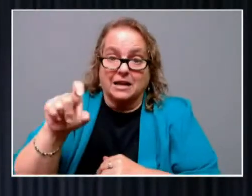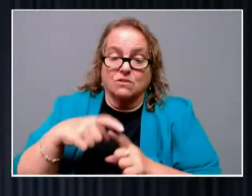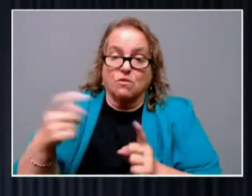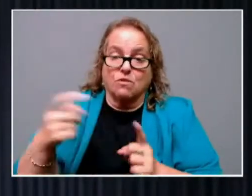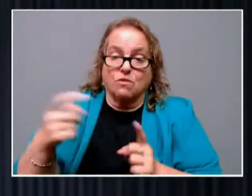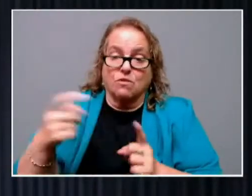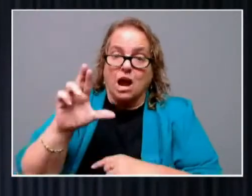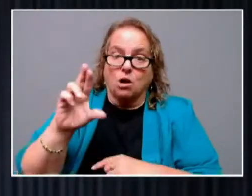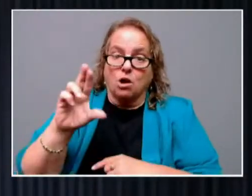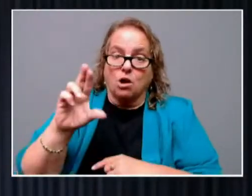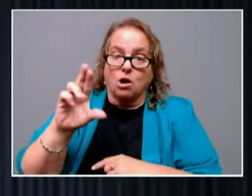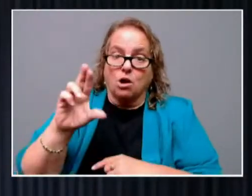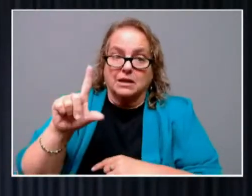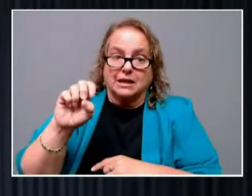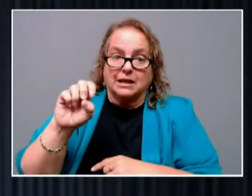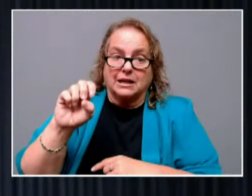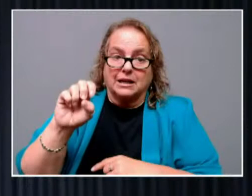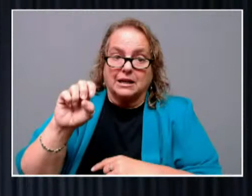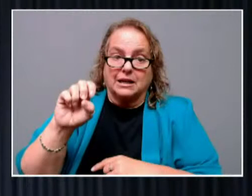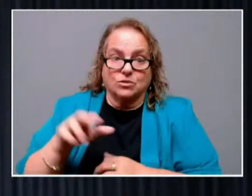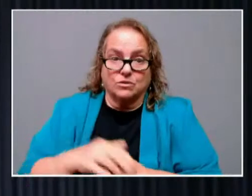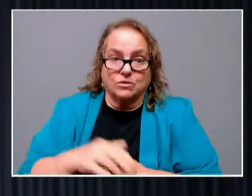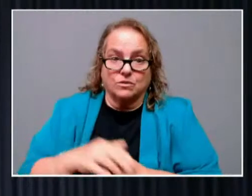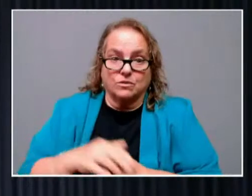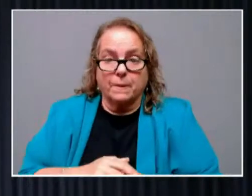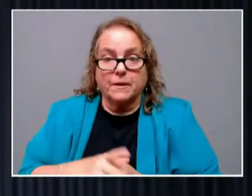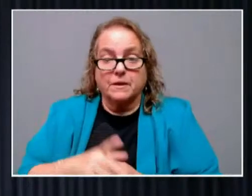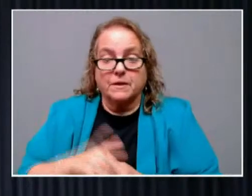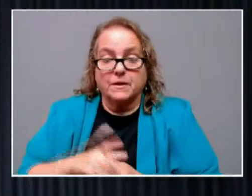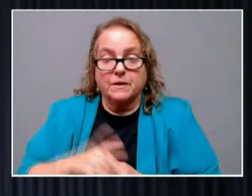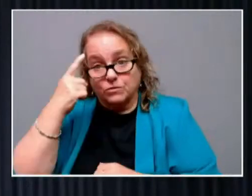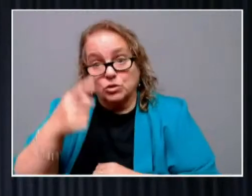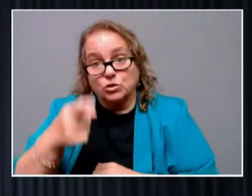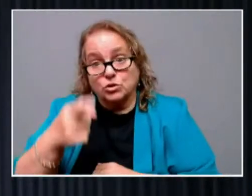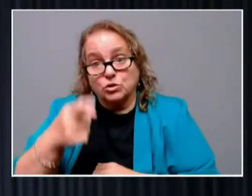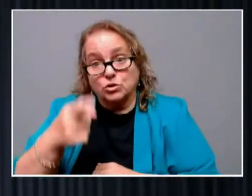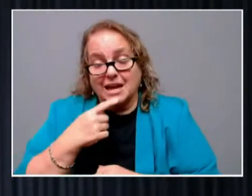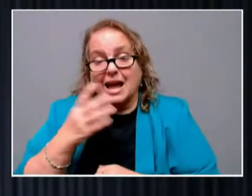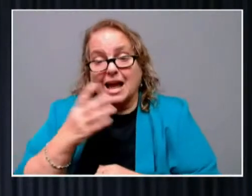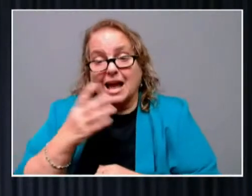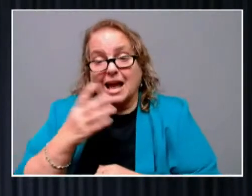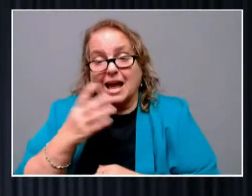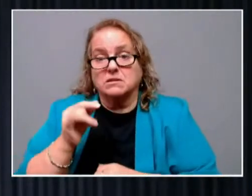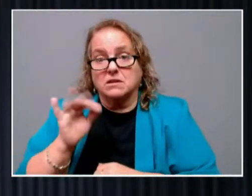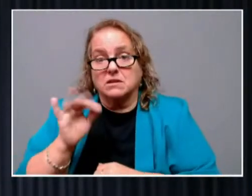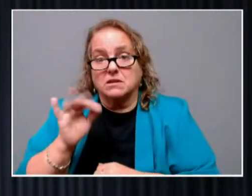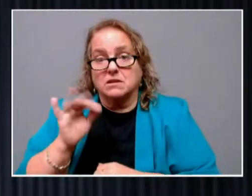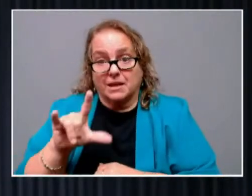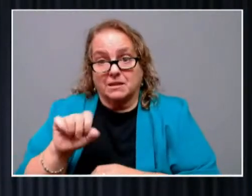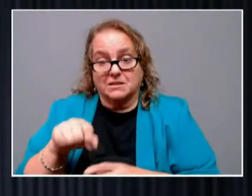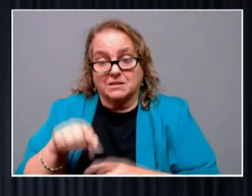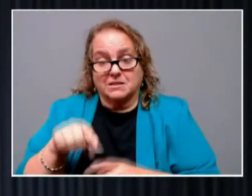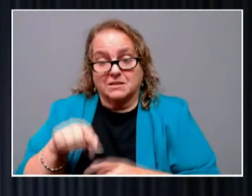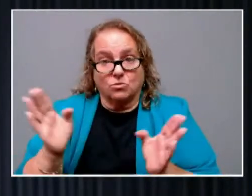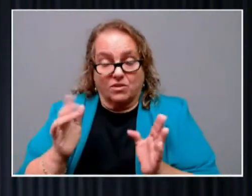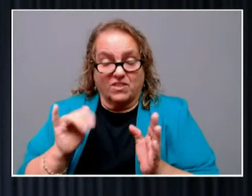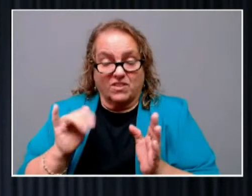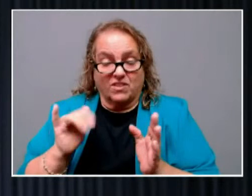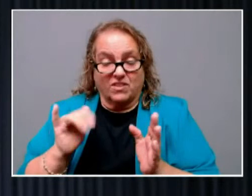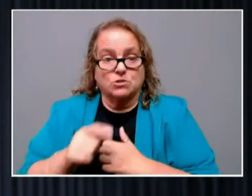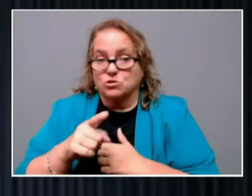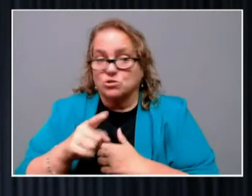Hey, Governor, I'm holding back. you said, and because of the bills that the General Assembly passed, that you no longer have the ability